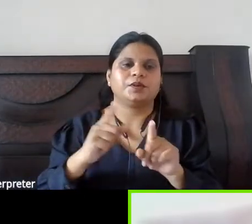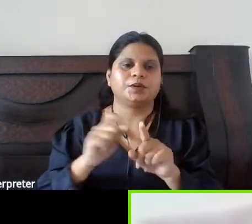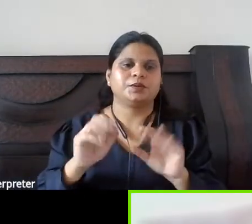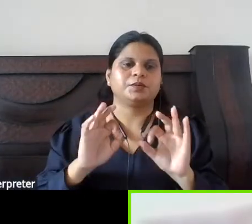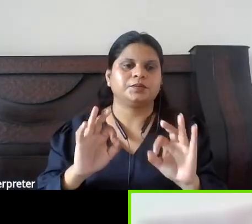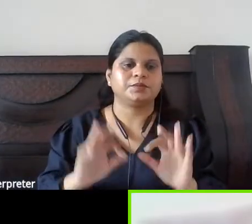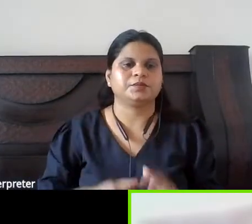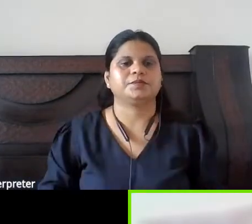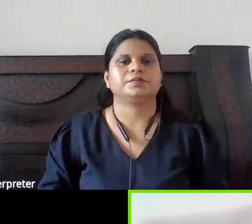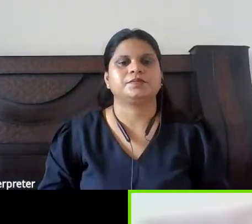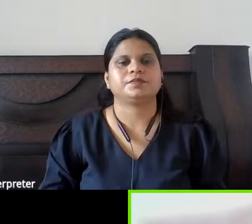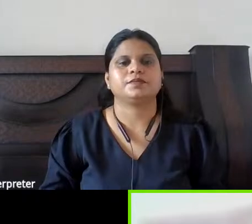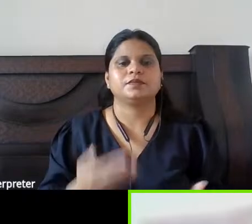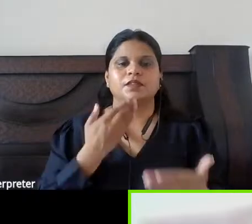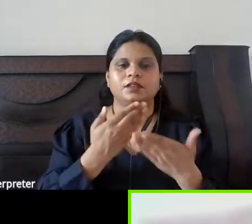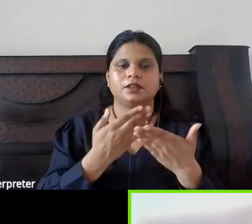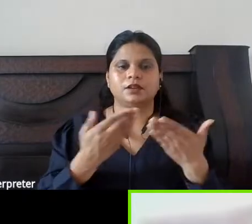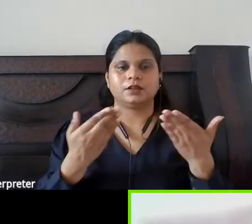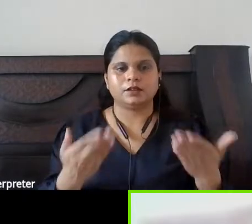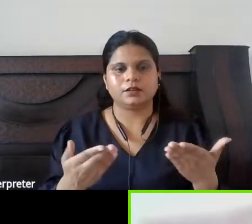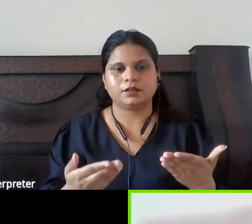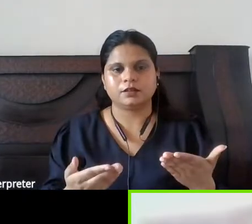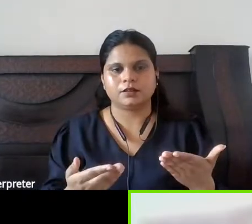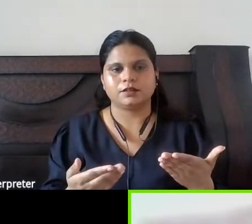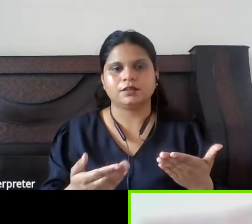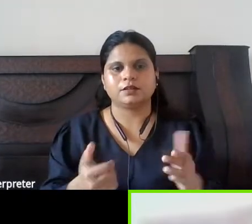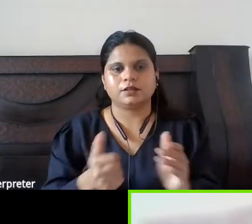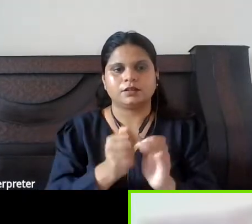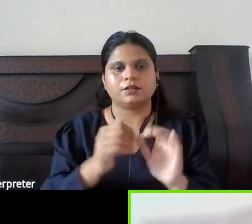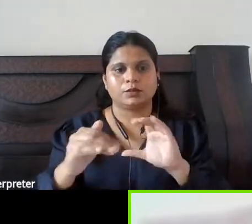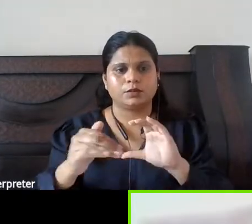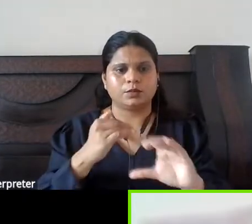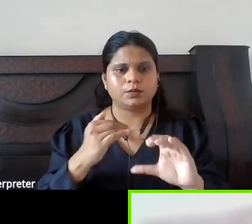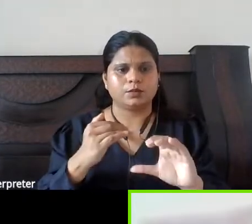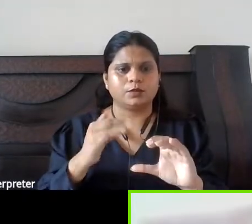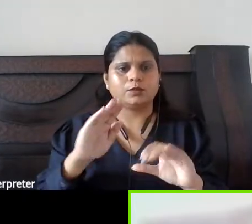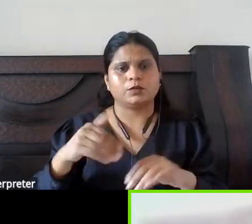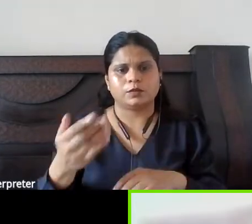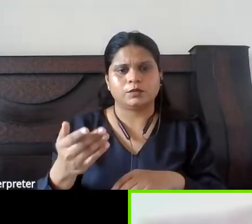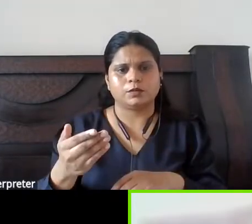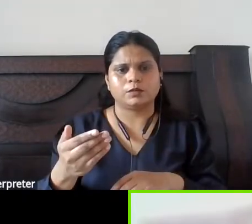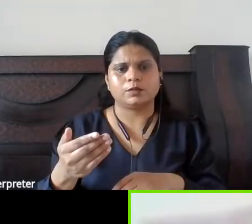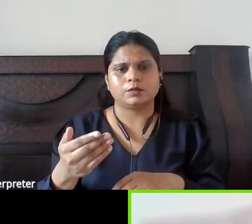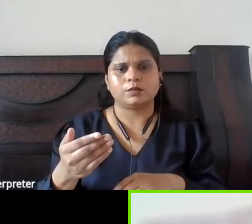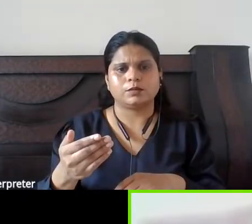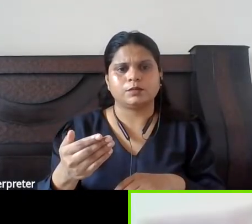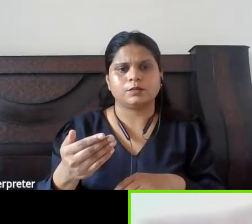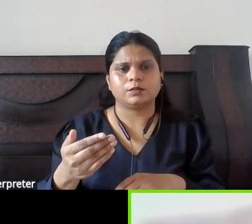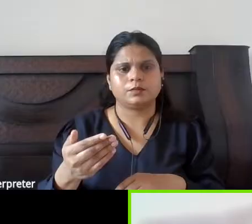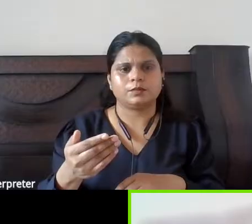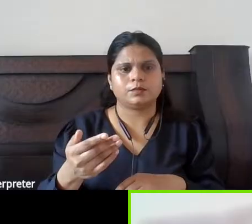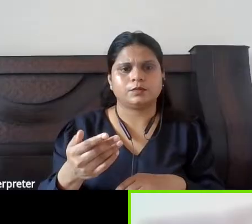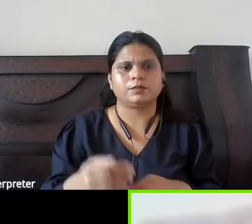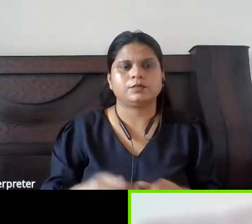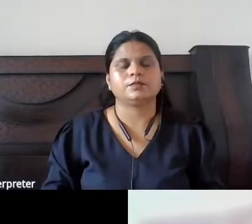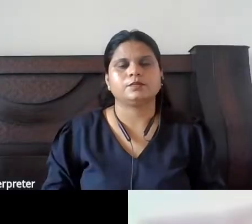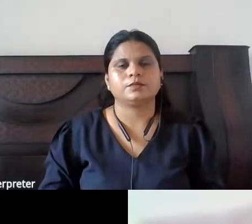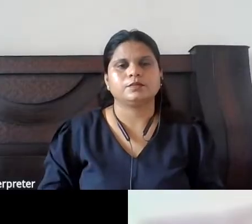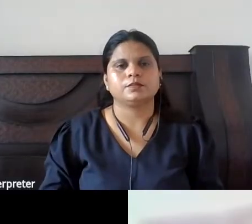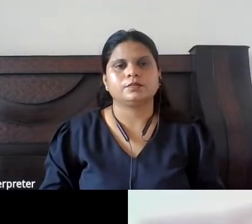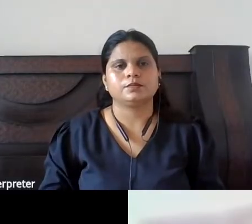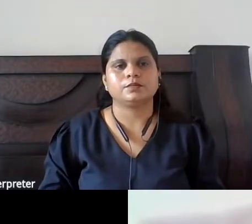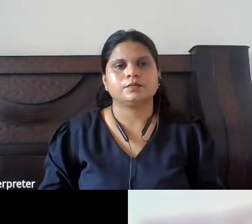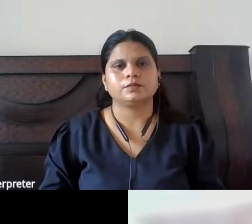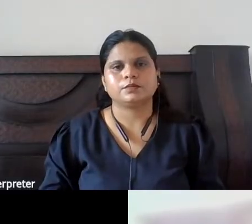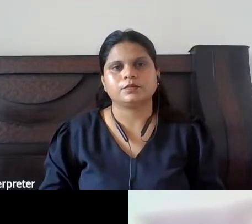Thanks. Thank you, Akhil. I'll take a comment from Shashank on the questions, but we'll go to Amit first and then to Smita. Thank Yes, you, sir.